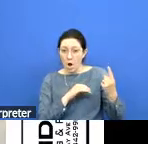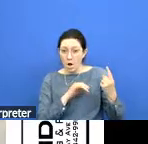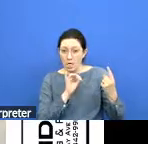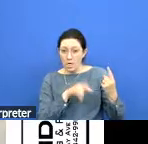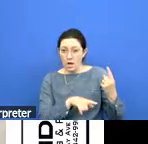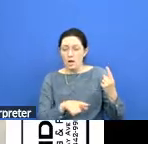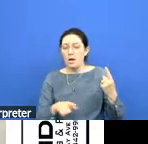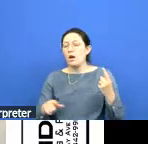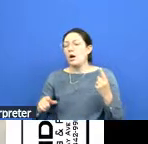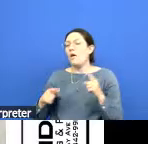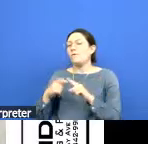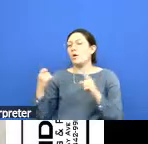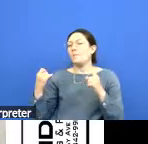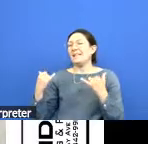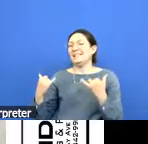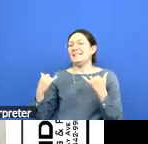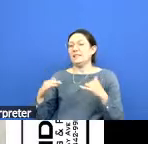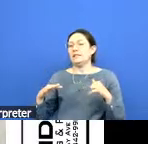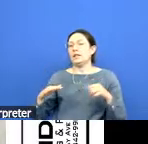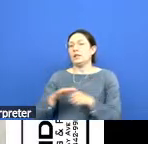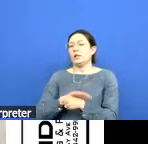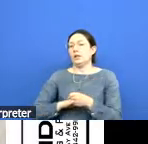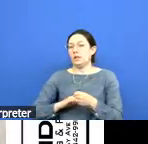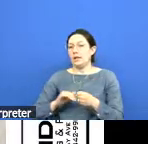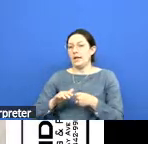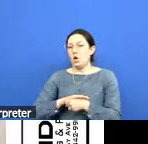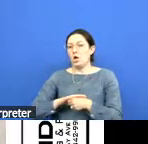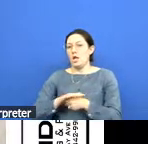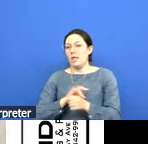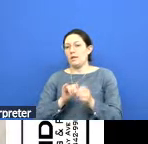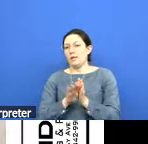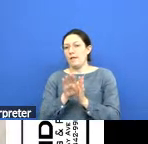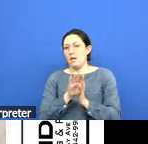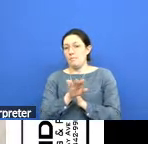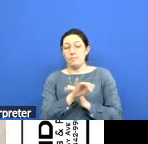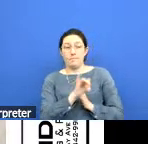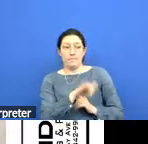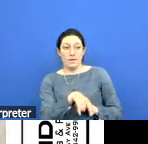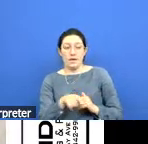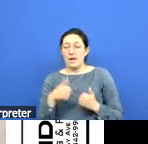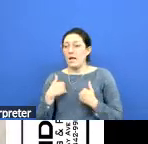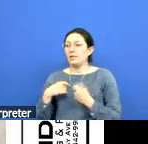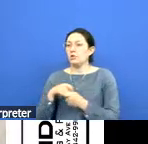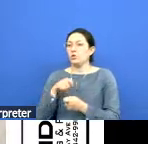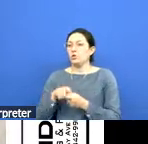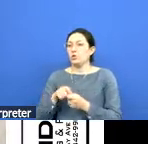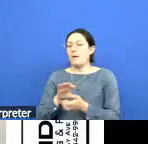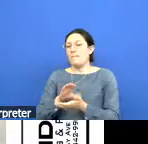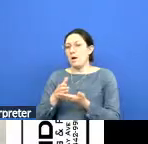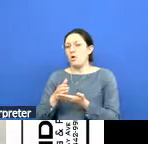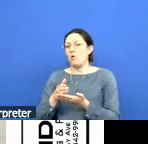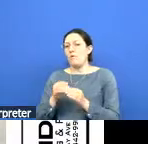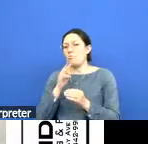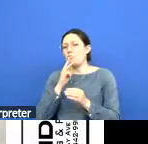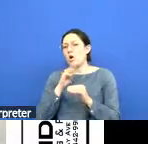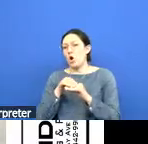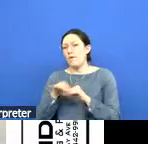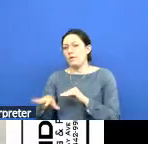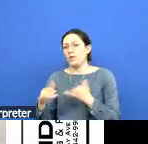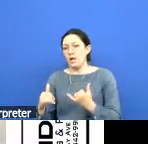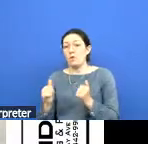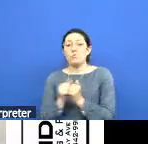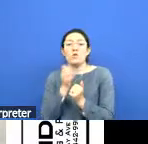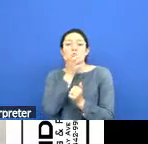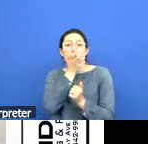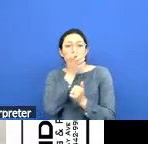the existing area that's being developed. Yeah. It has a certain amount of runoff today, even with the grass. There's